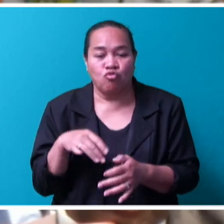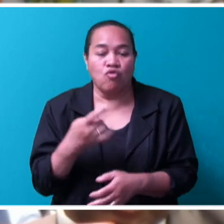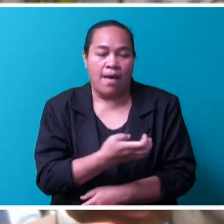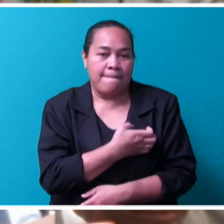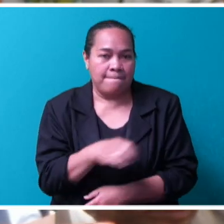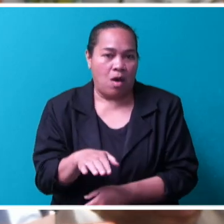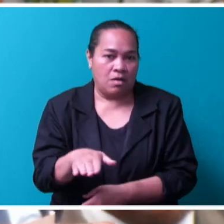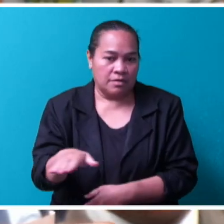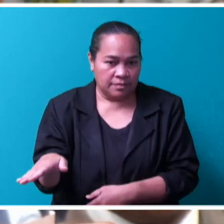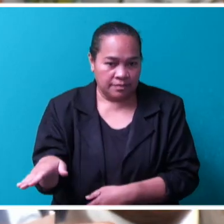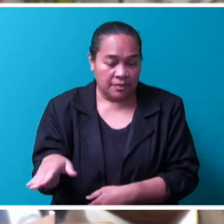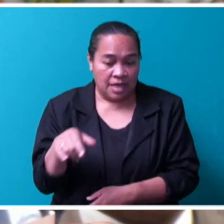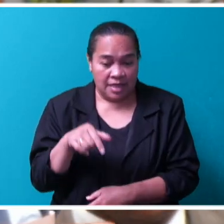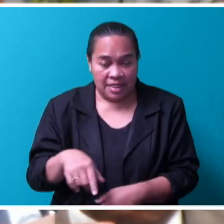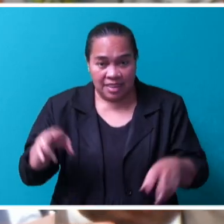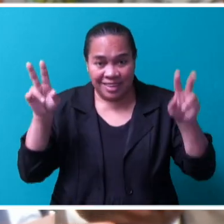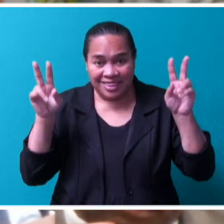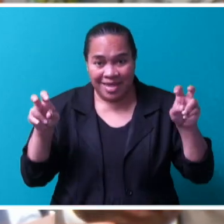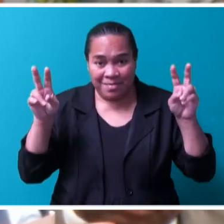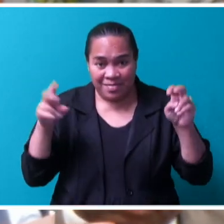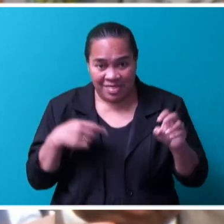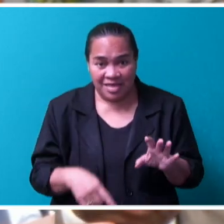the theme of this year's budget,